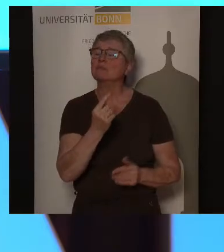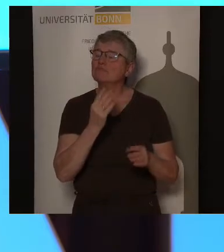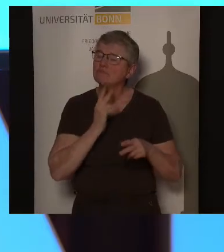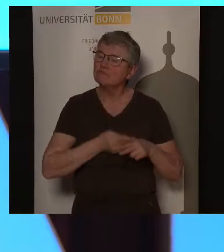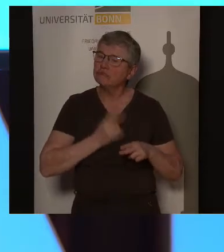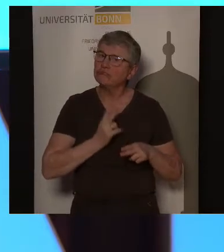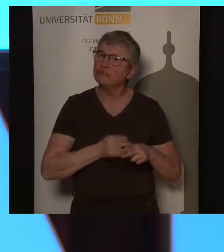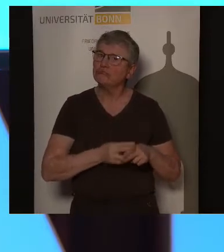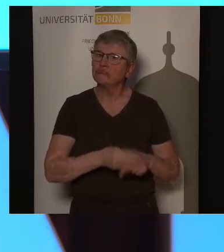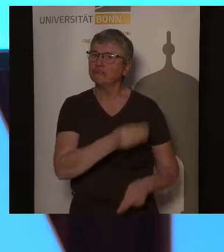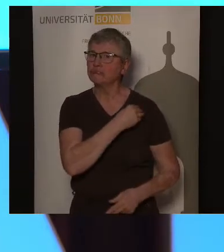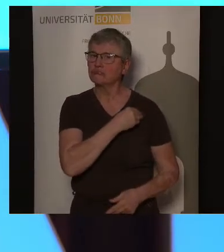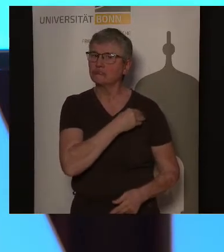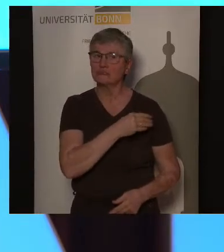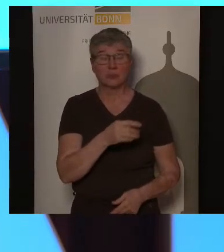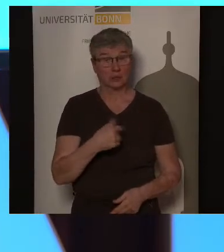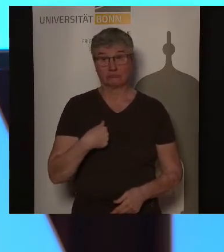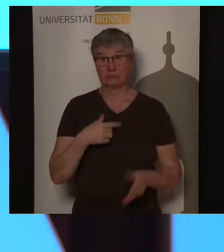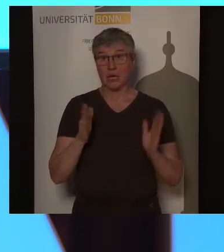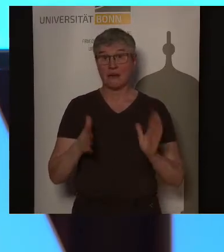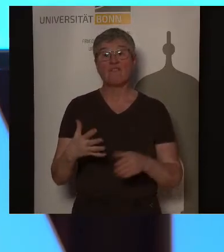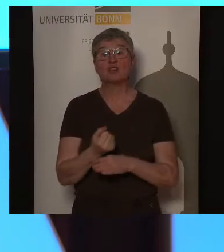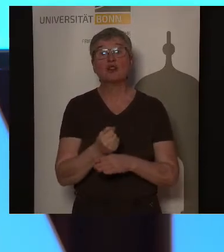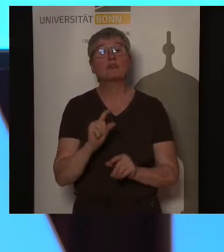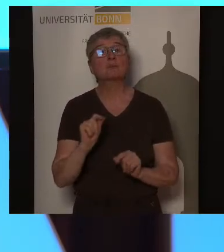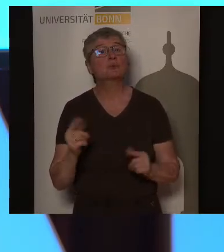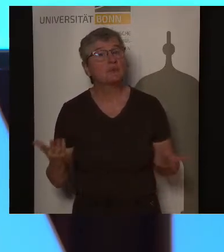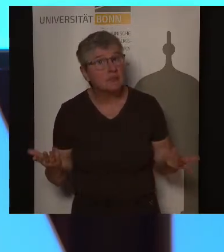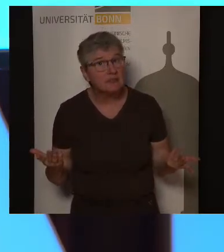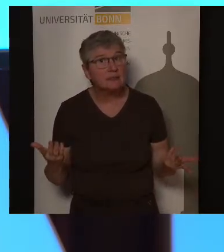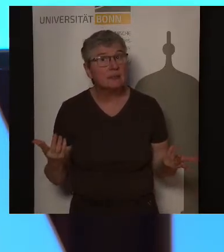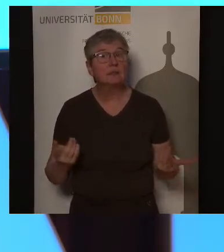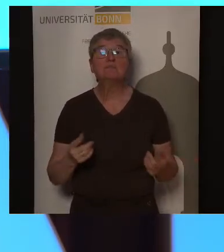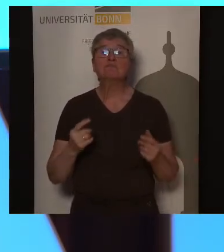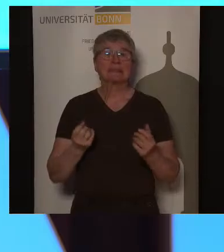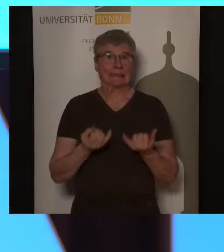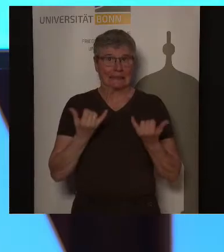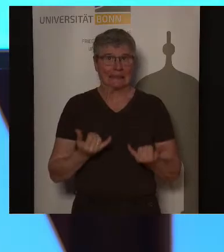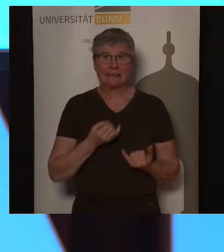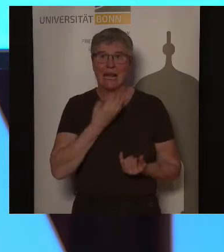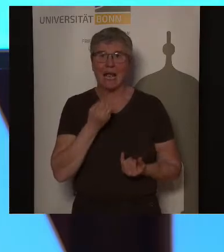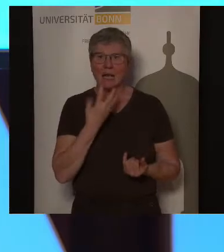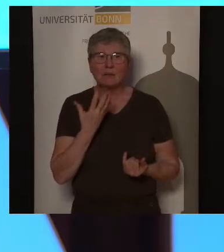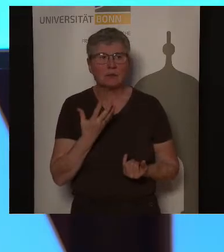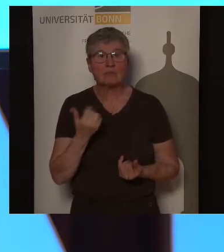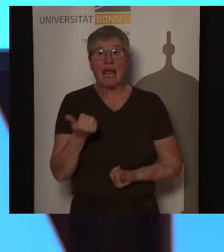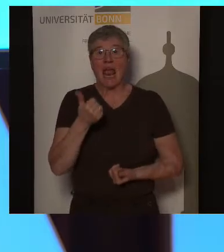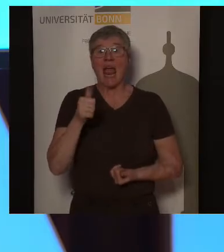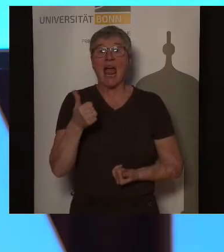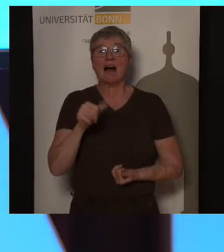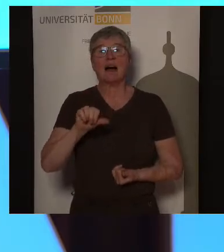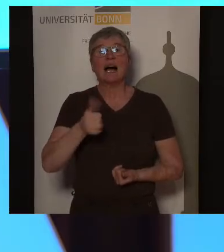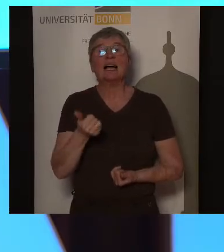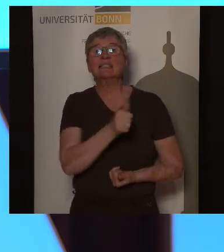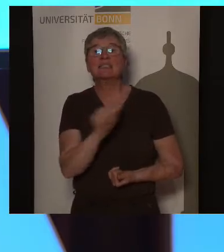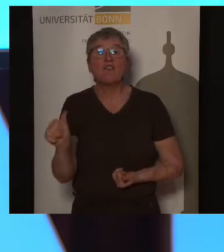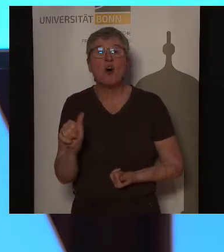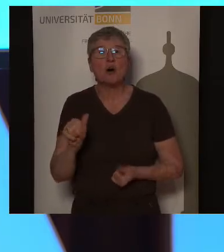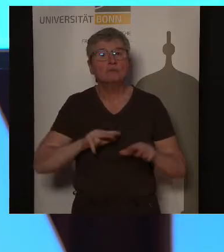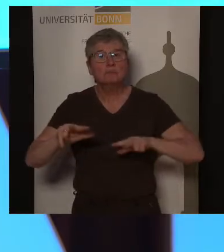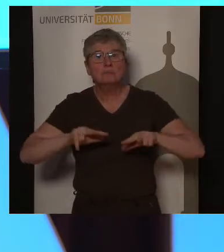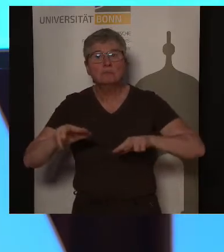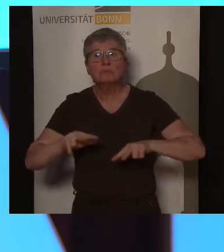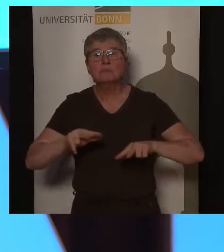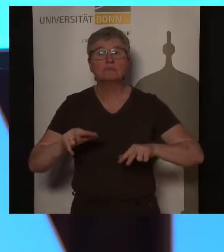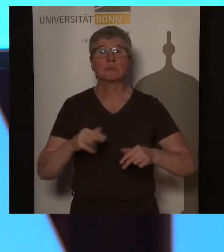before. You can turn to us with anything, really. Now, faculty student councils, they, for